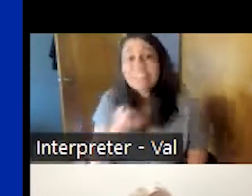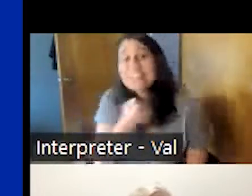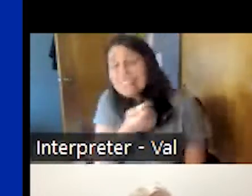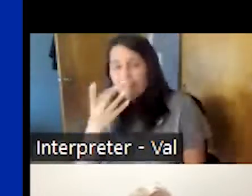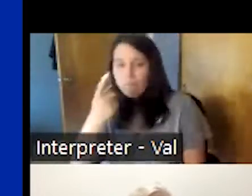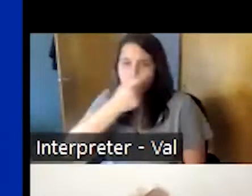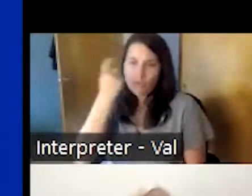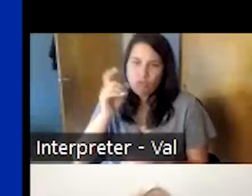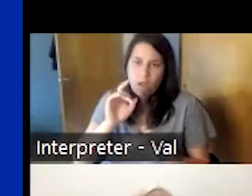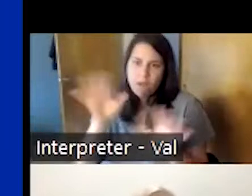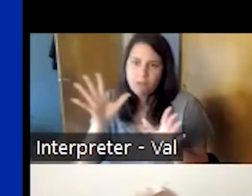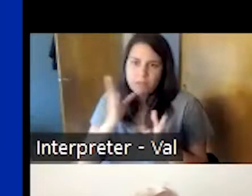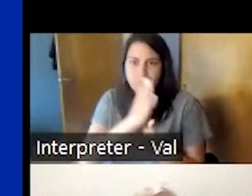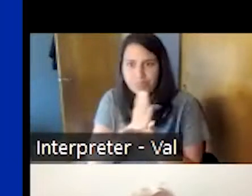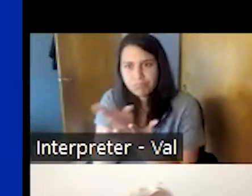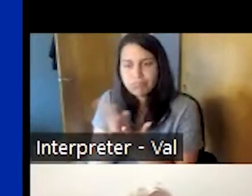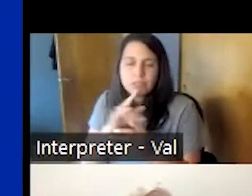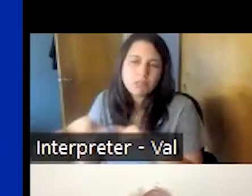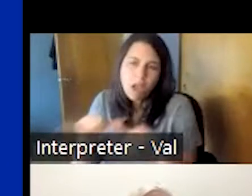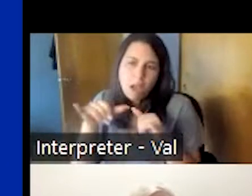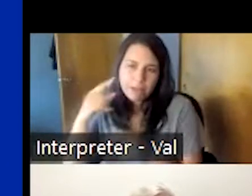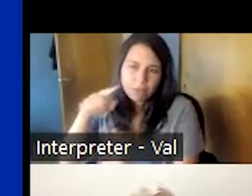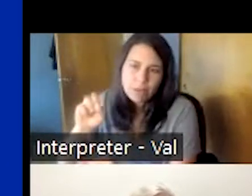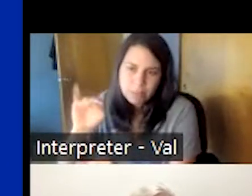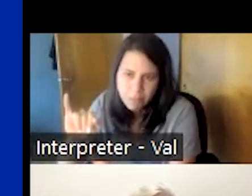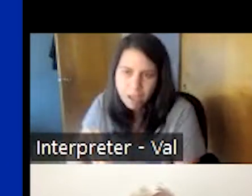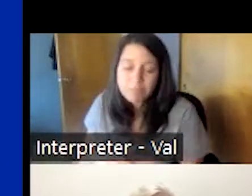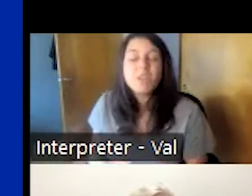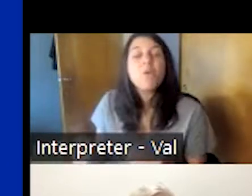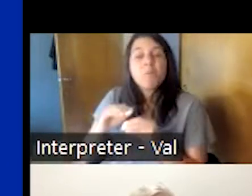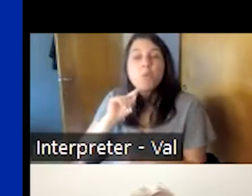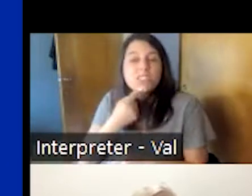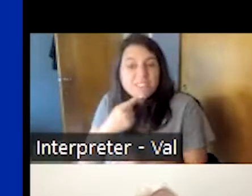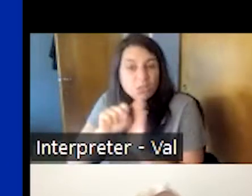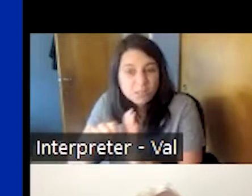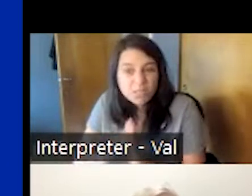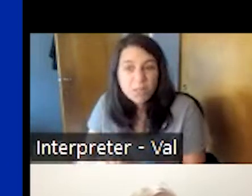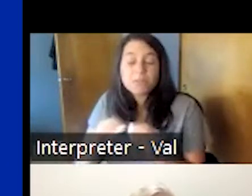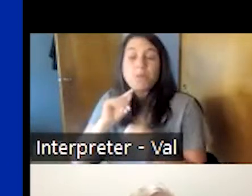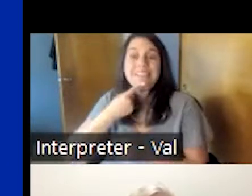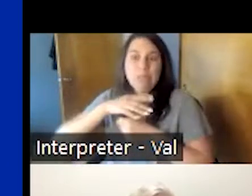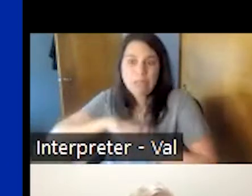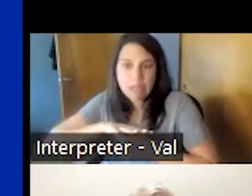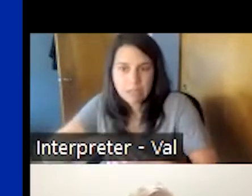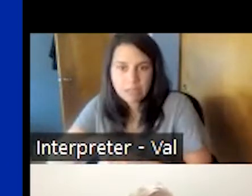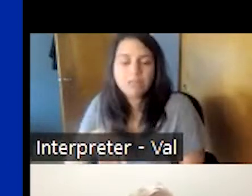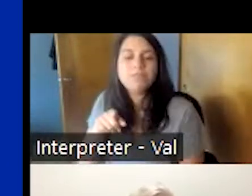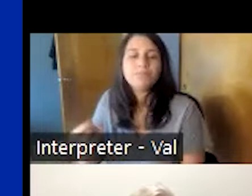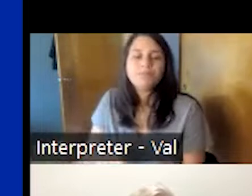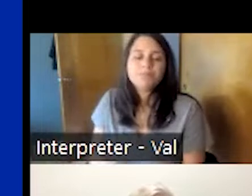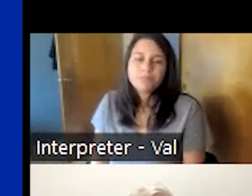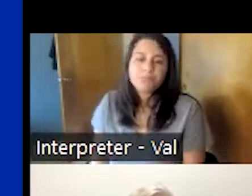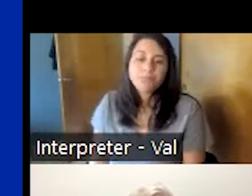illness, and a history of trauma is associated with more severe symptoms and distress. And service users report that traumatic